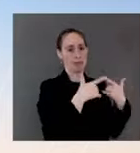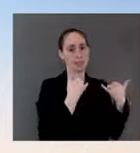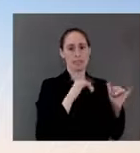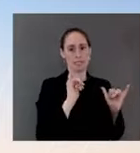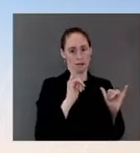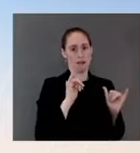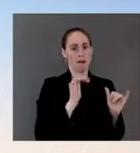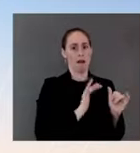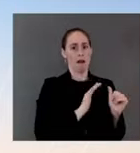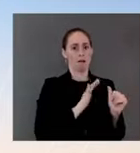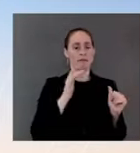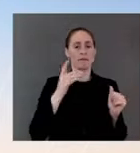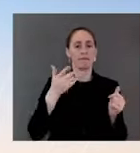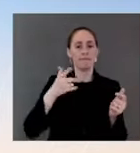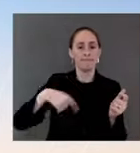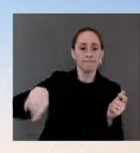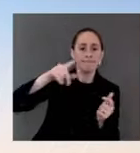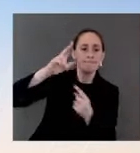of the evacuated